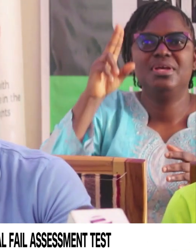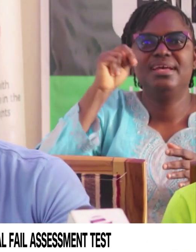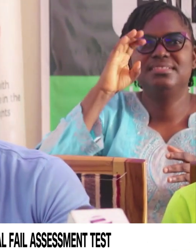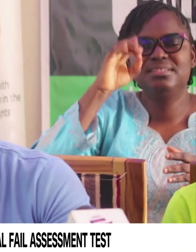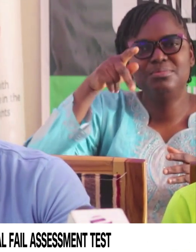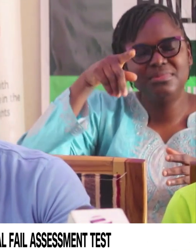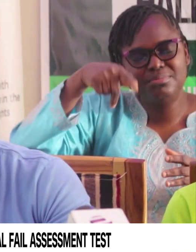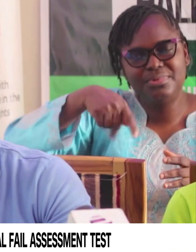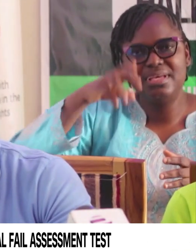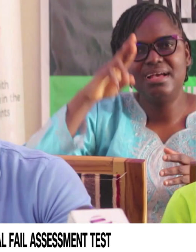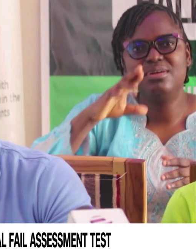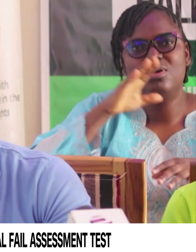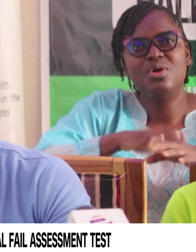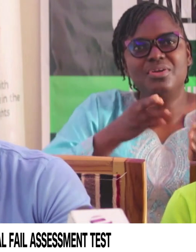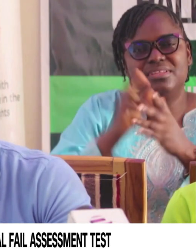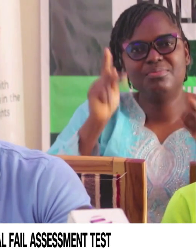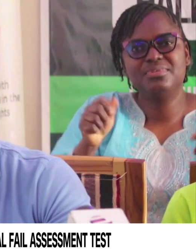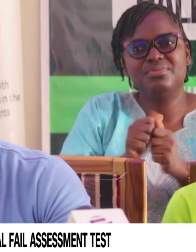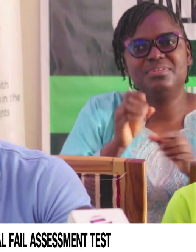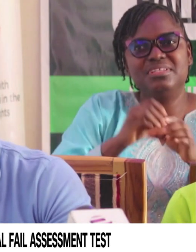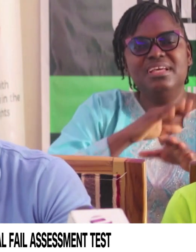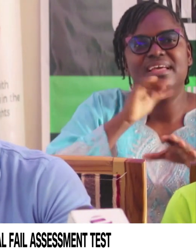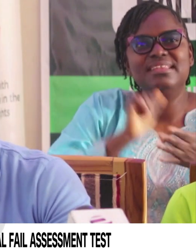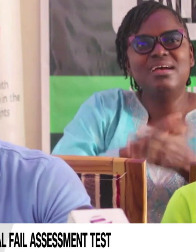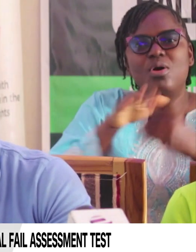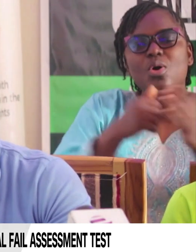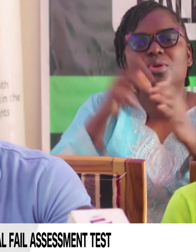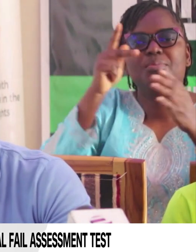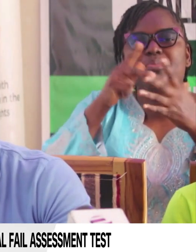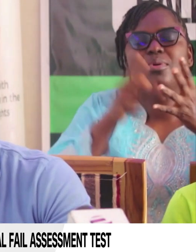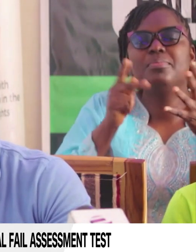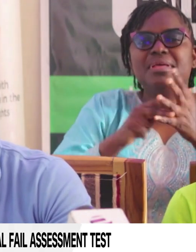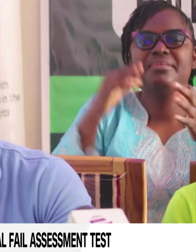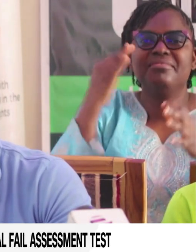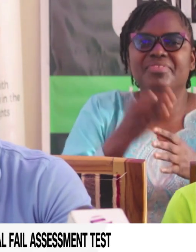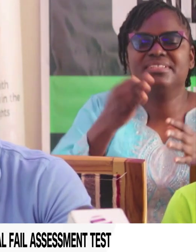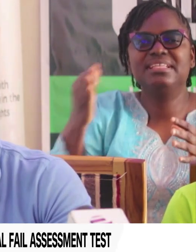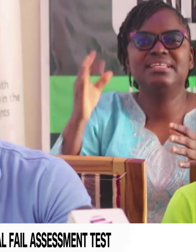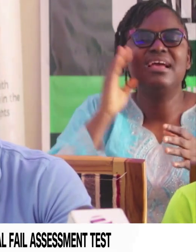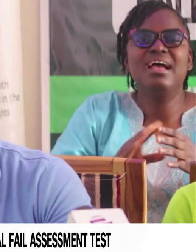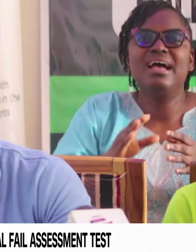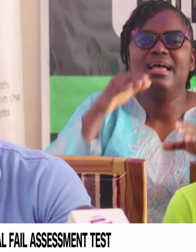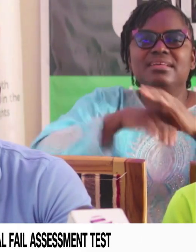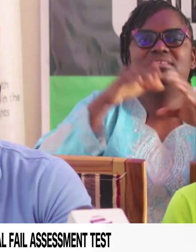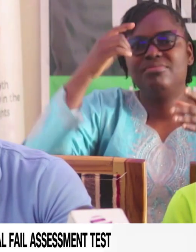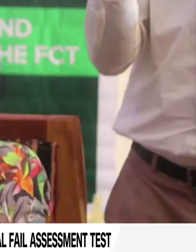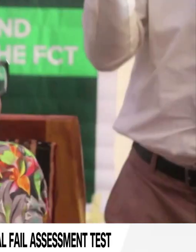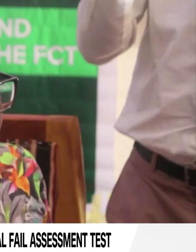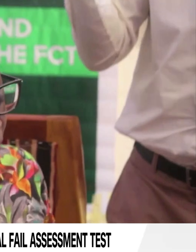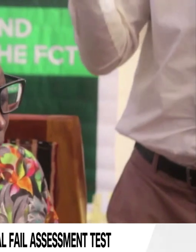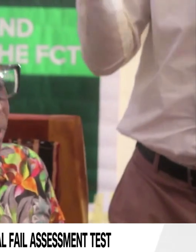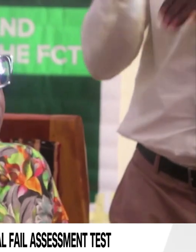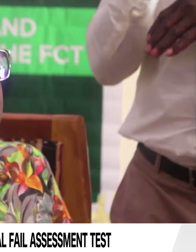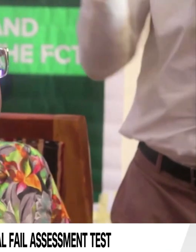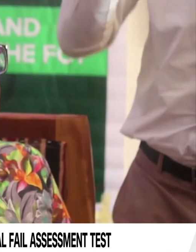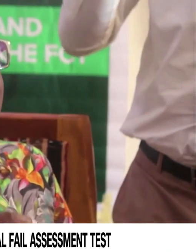with Disability, ensuring that all public facilities adhere to mandatory accessibility requirements. Let's talk